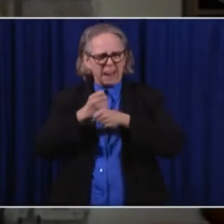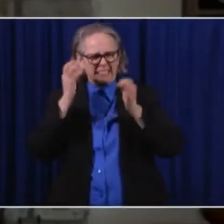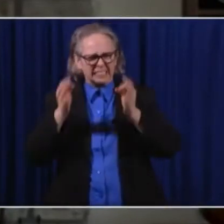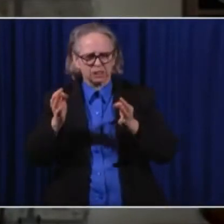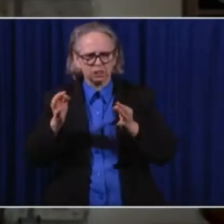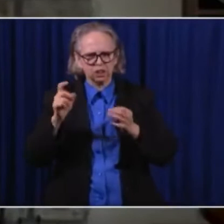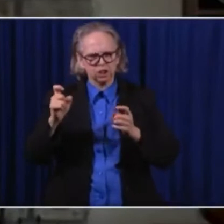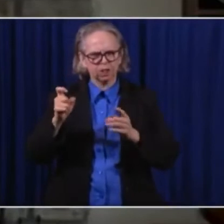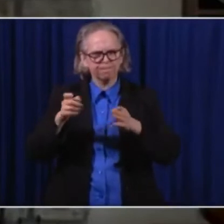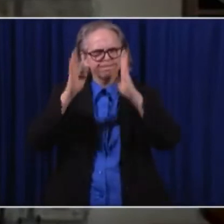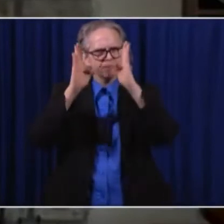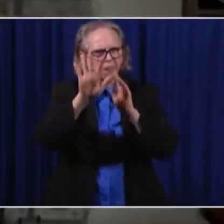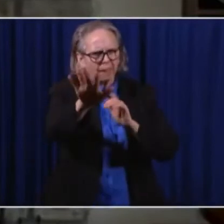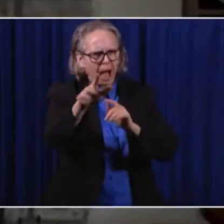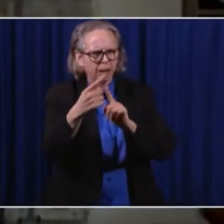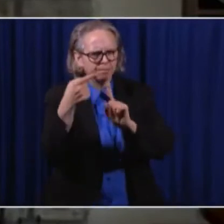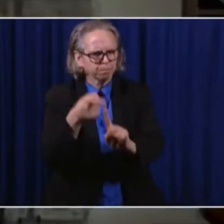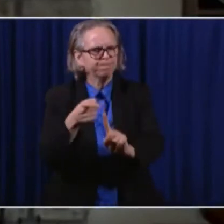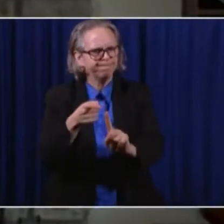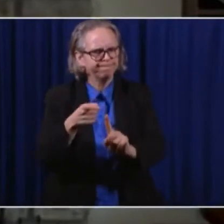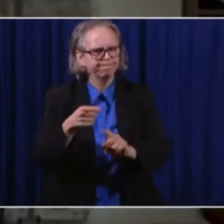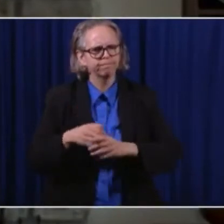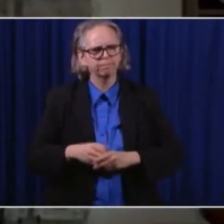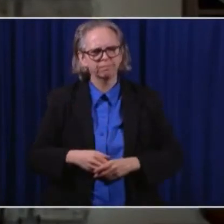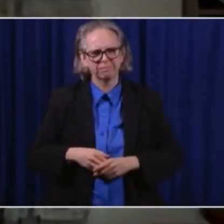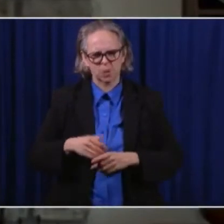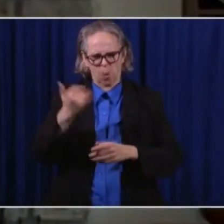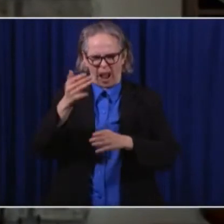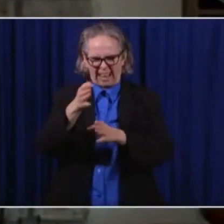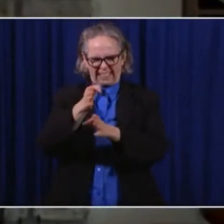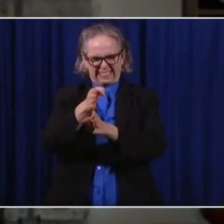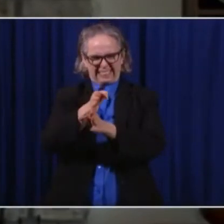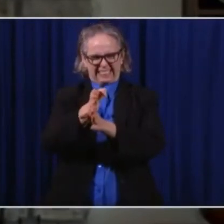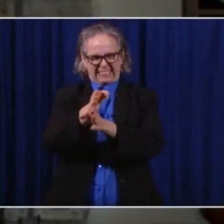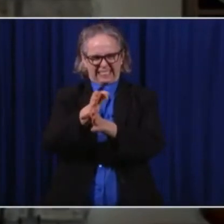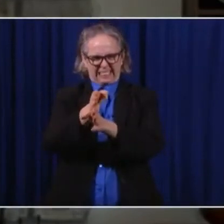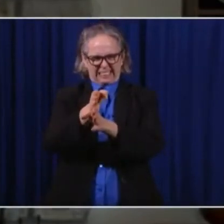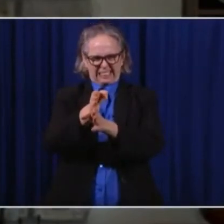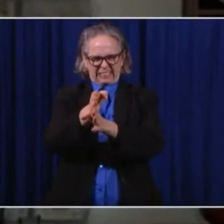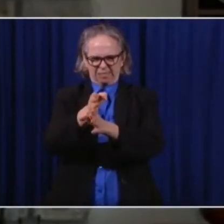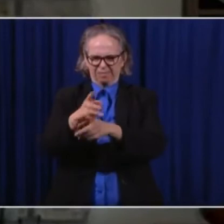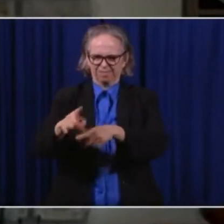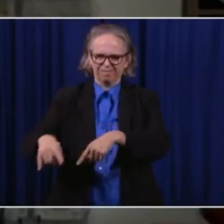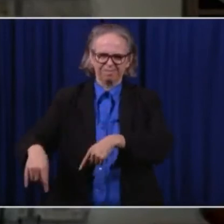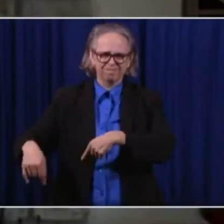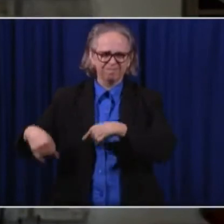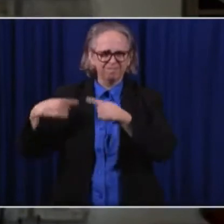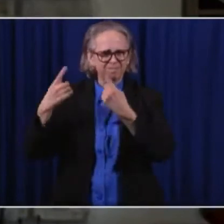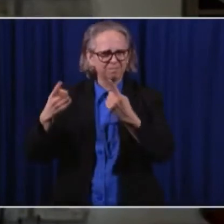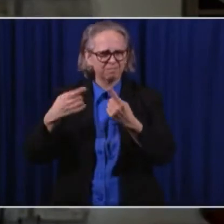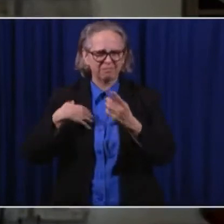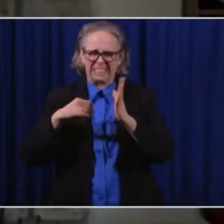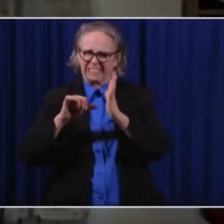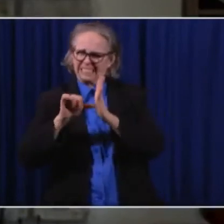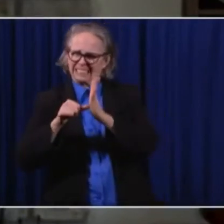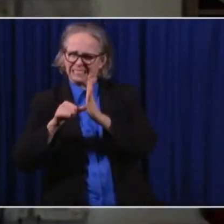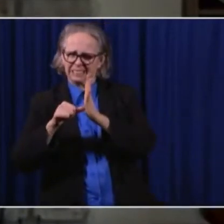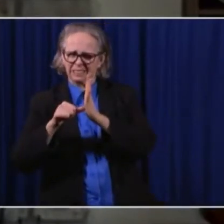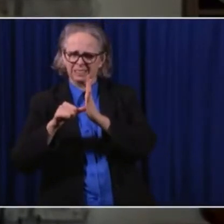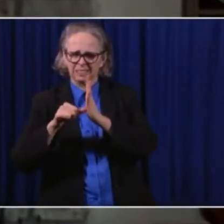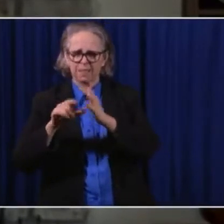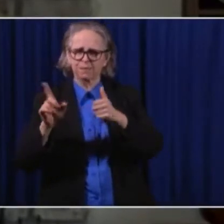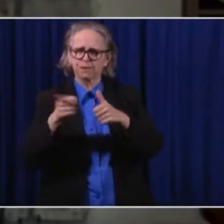Throughout this, we've been very clear that we're not going to violate the First Amendment. And some people have criticized